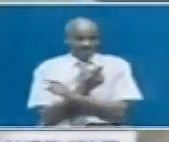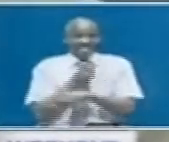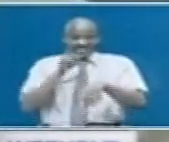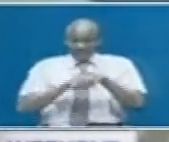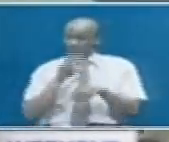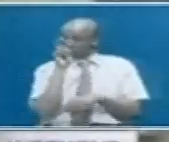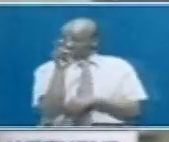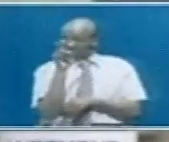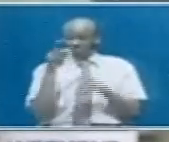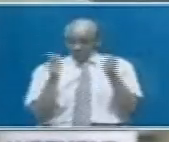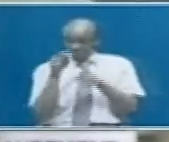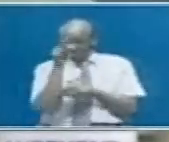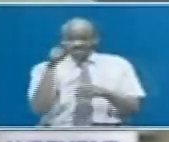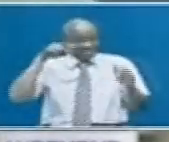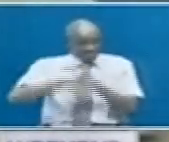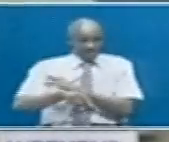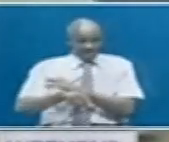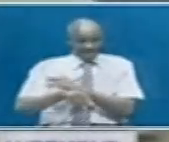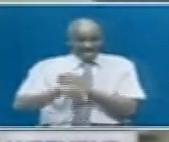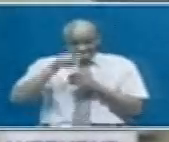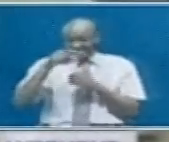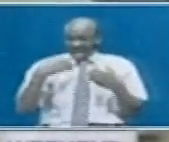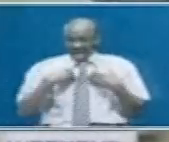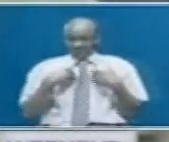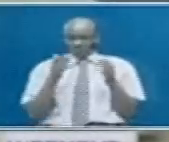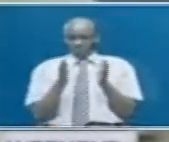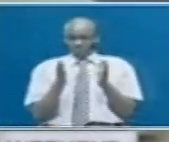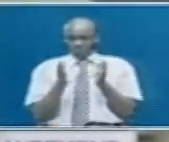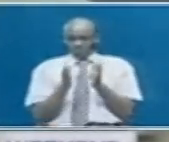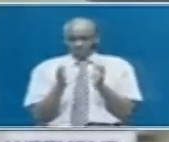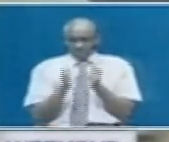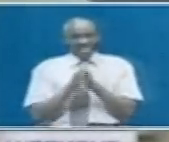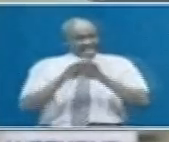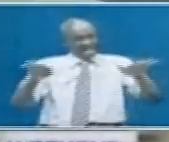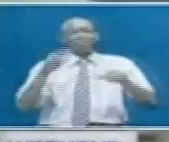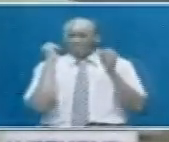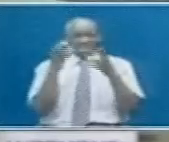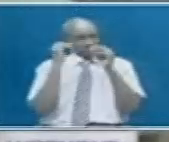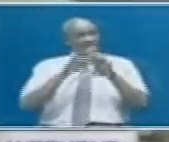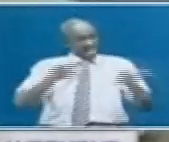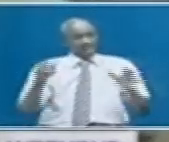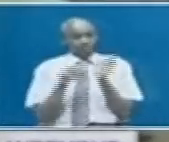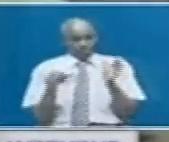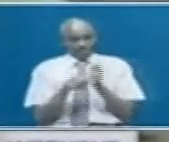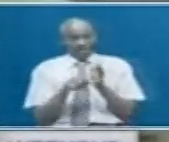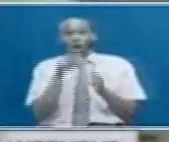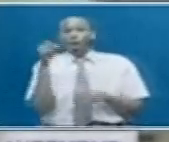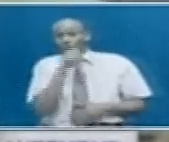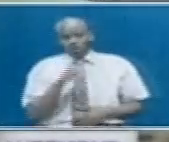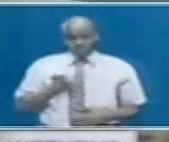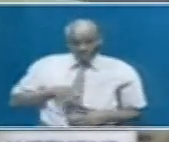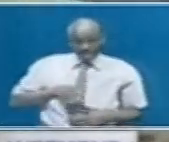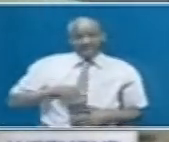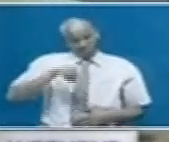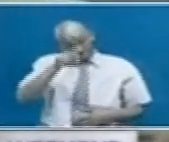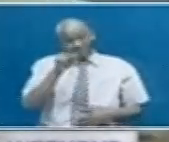it deeply, you find that it has to relate with some cases of land. This is an old mama who is